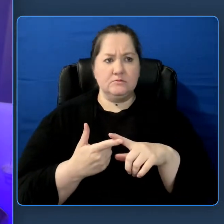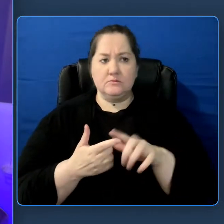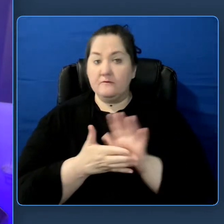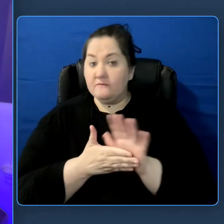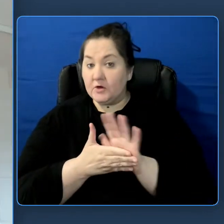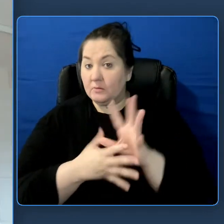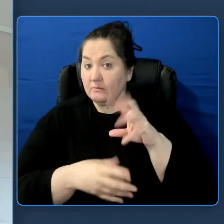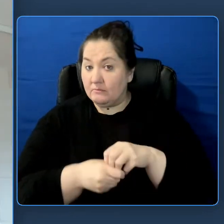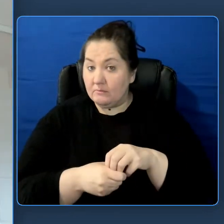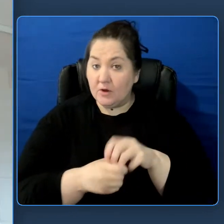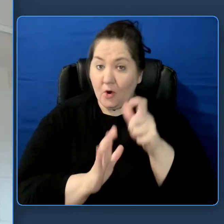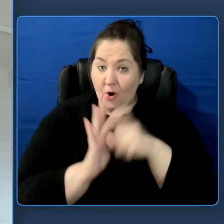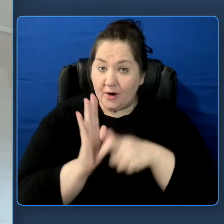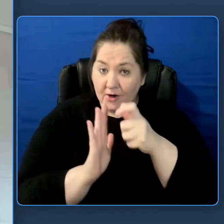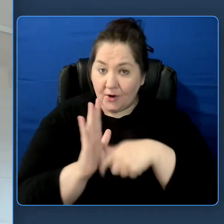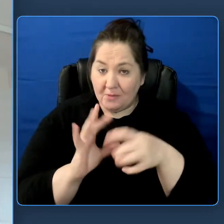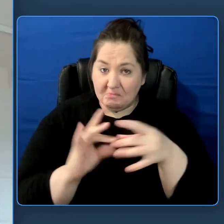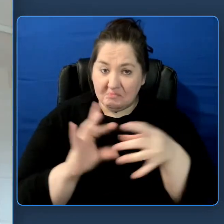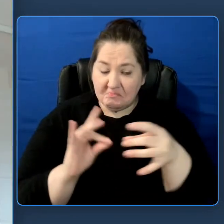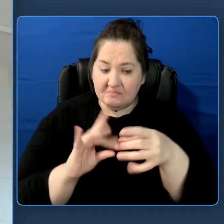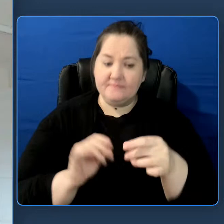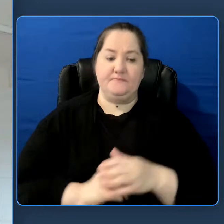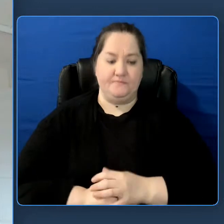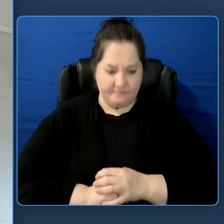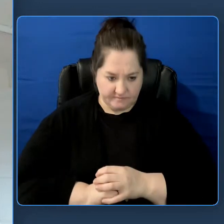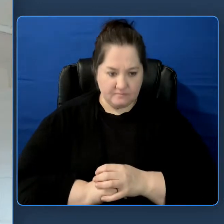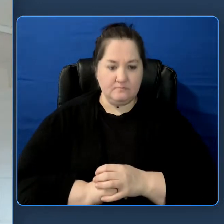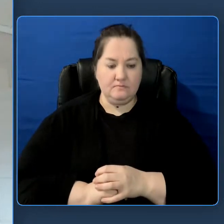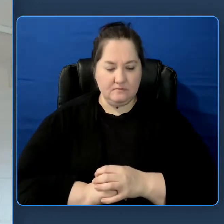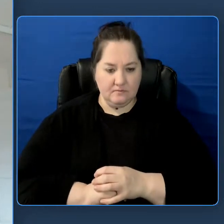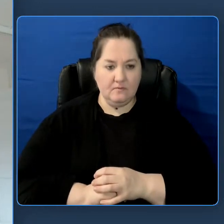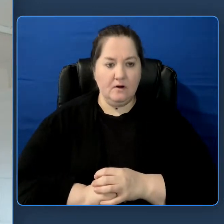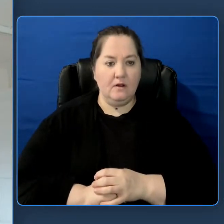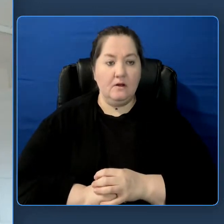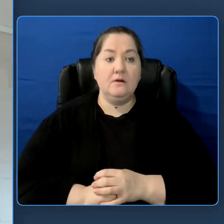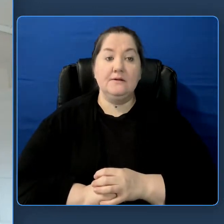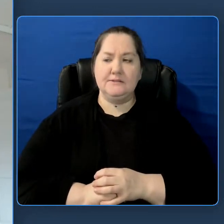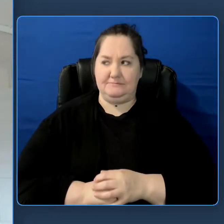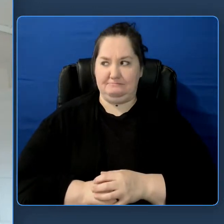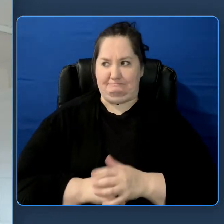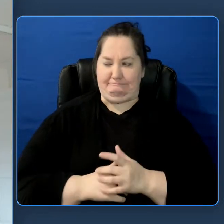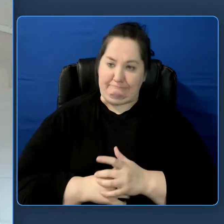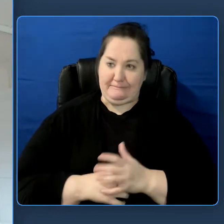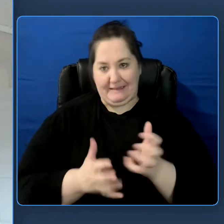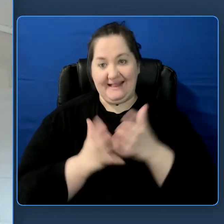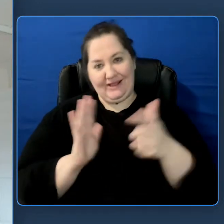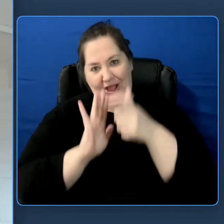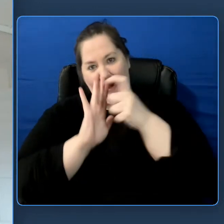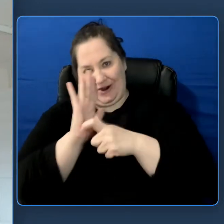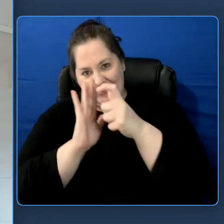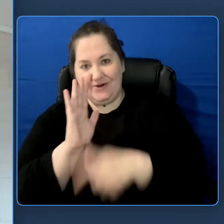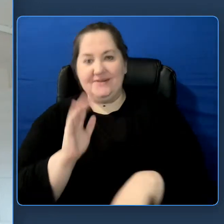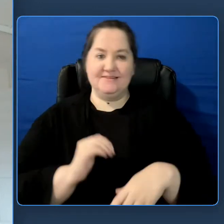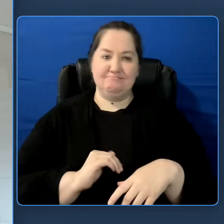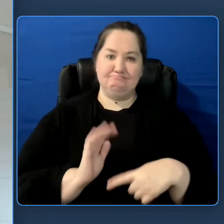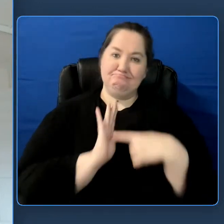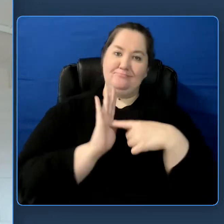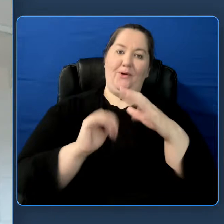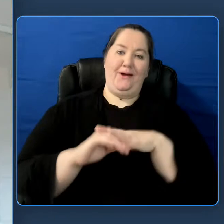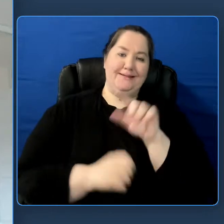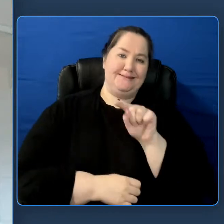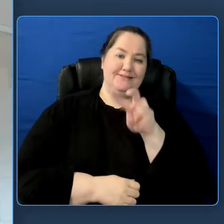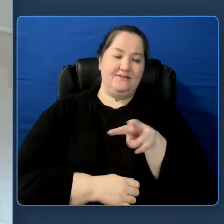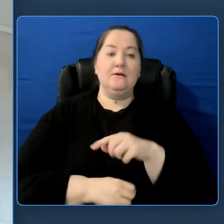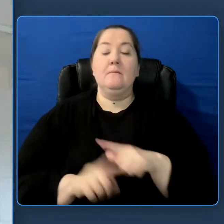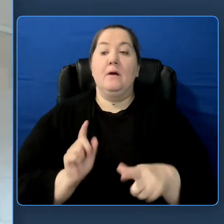article? Yeah, sure. So there's been quite a few articles and TV appearances, but the